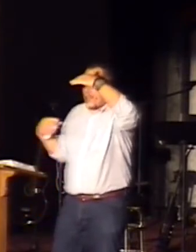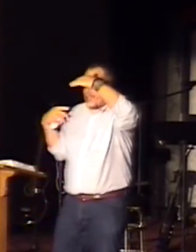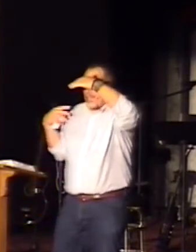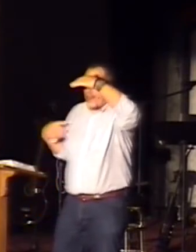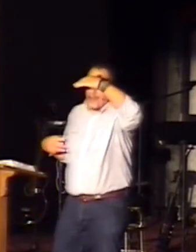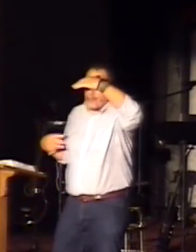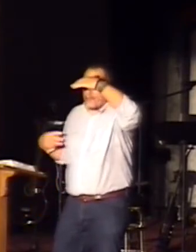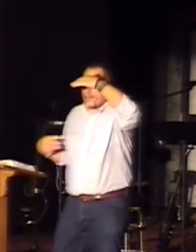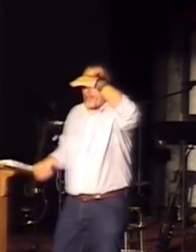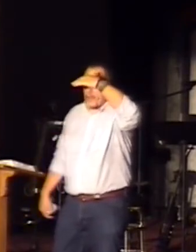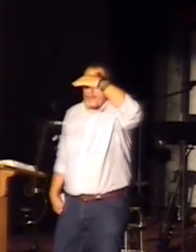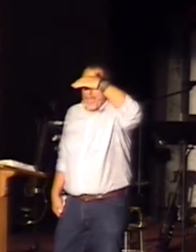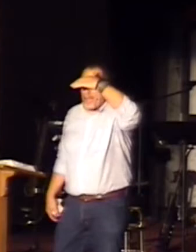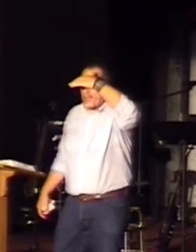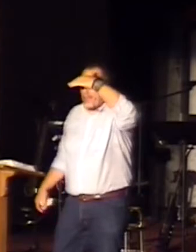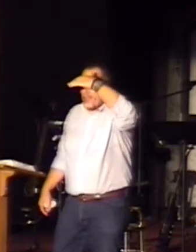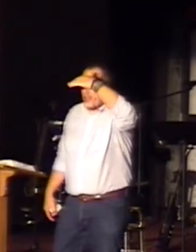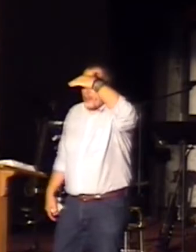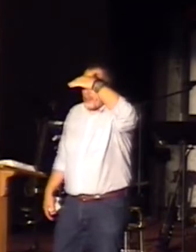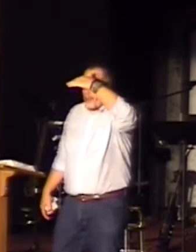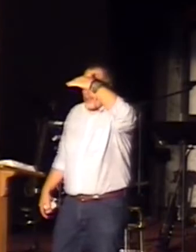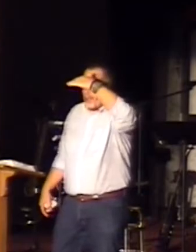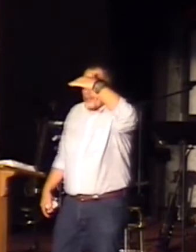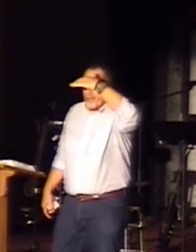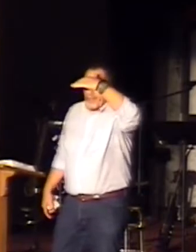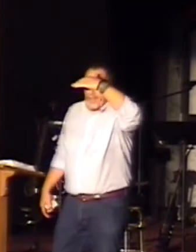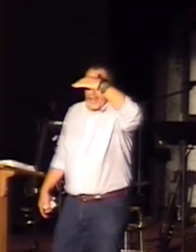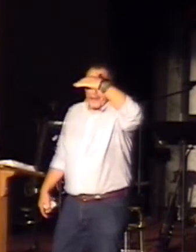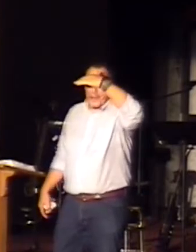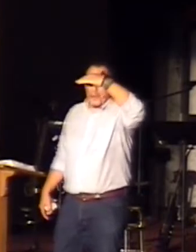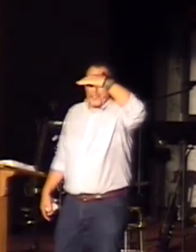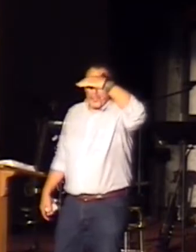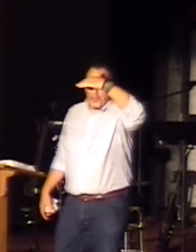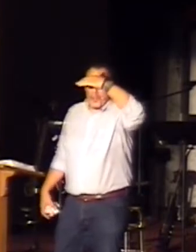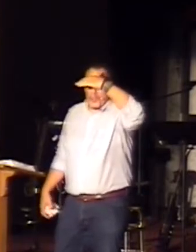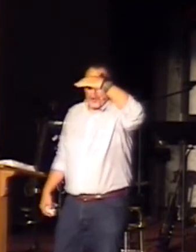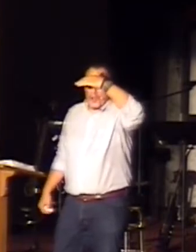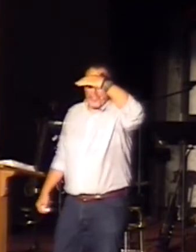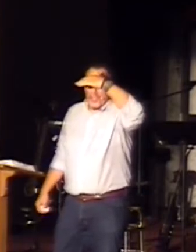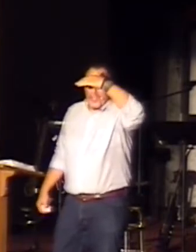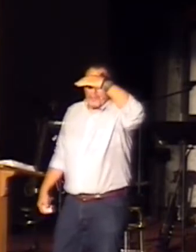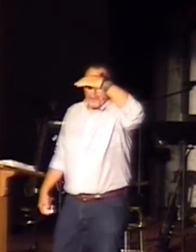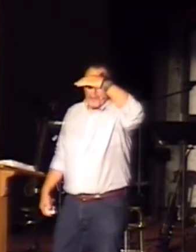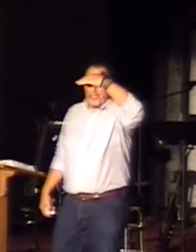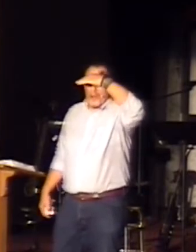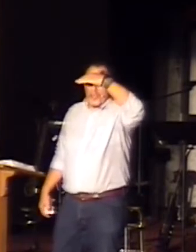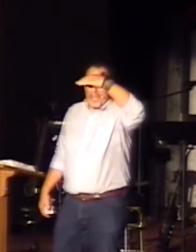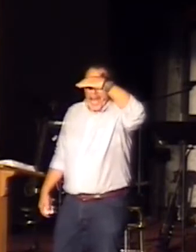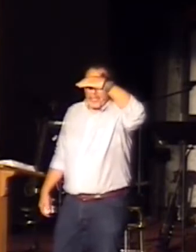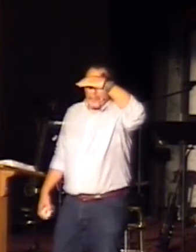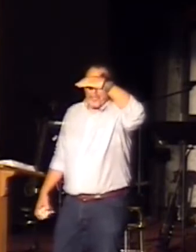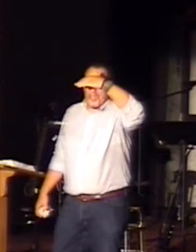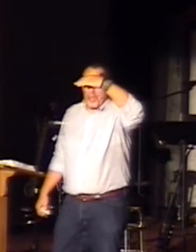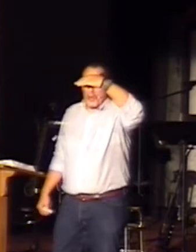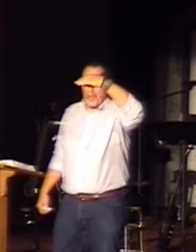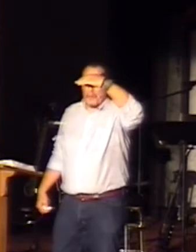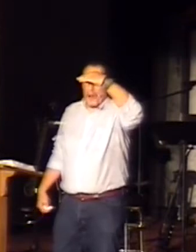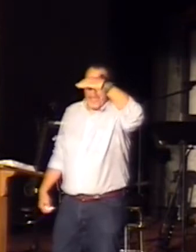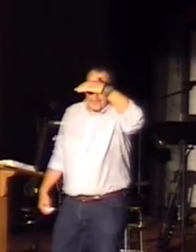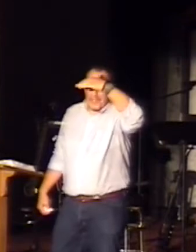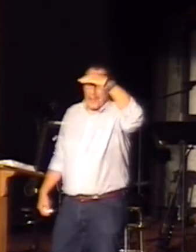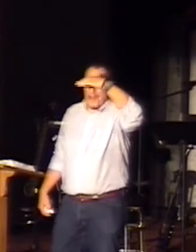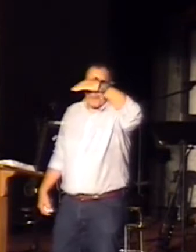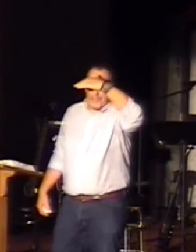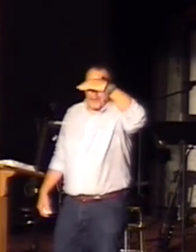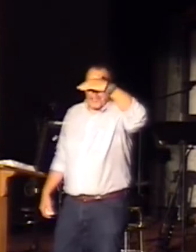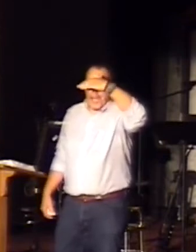out in these clown outfits that we made. Do you remember that, babe? And I don't know what you were, George, but we were sharing the gospel with you, and Brian